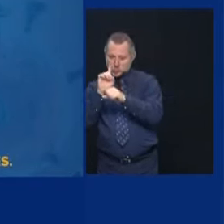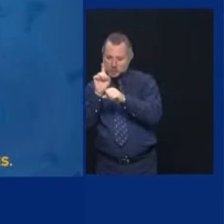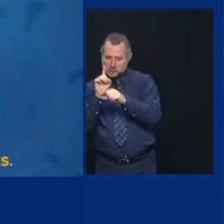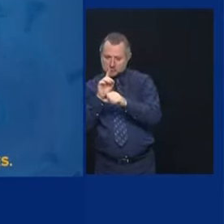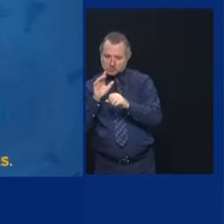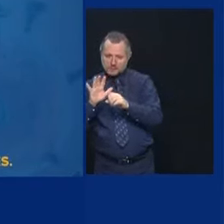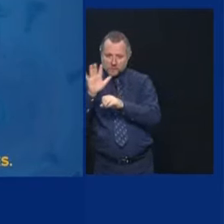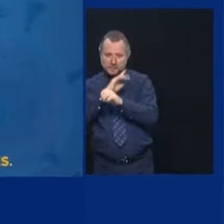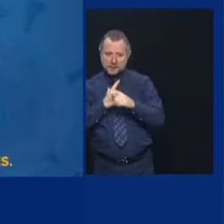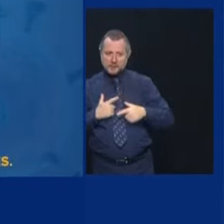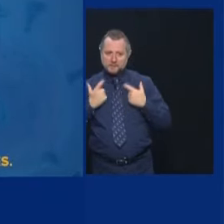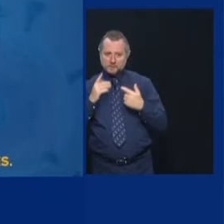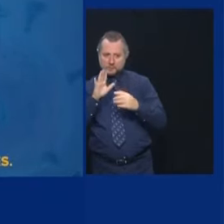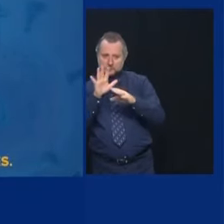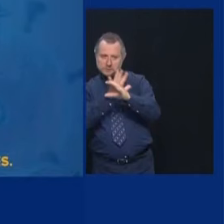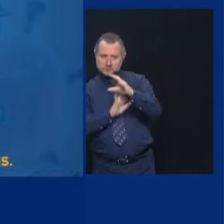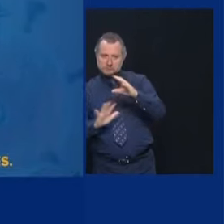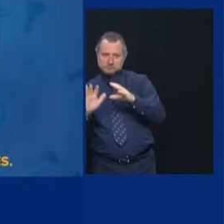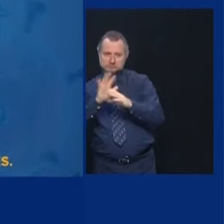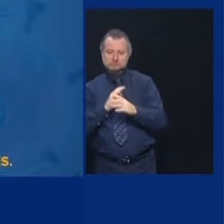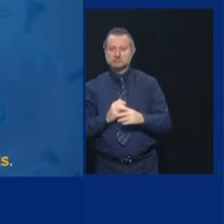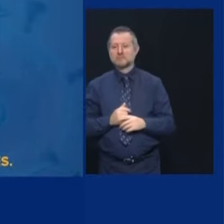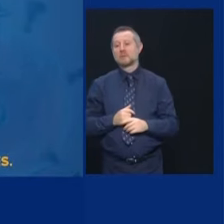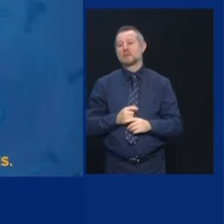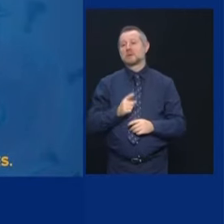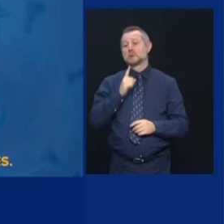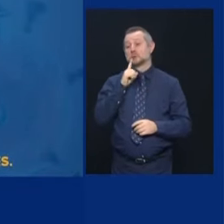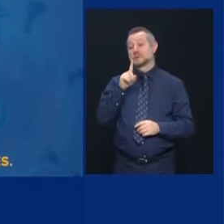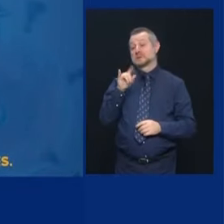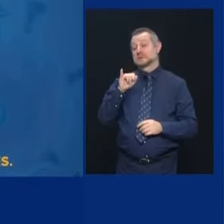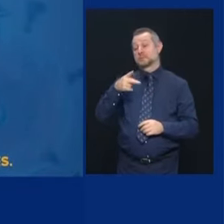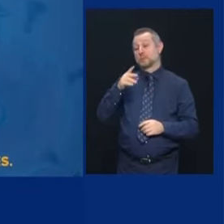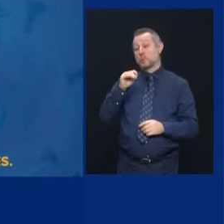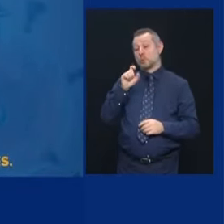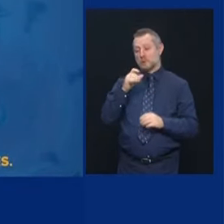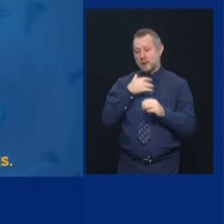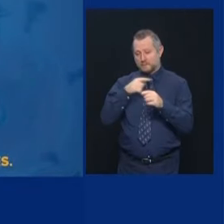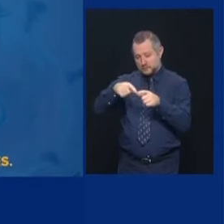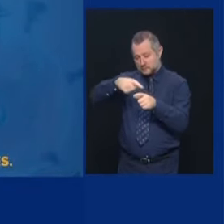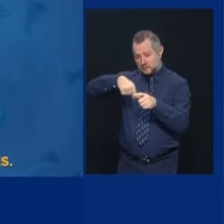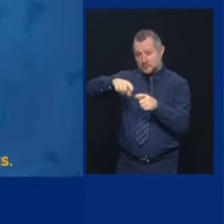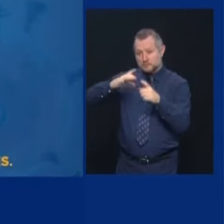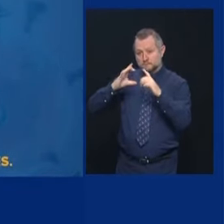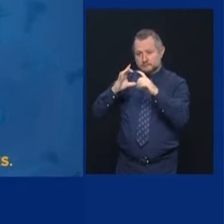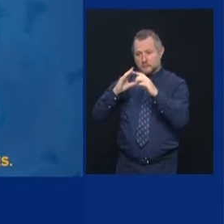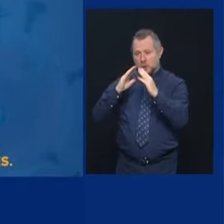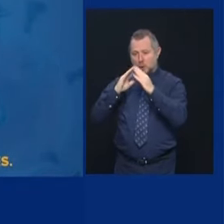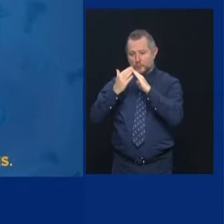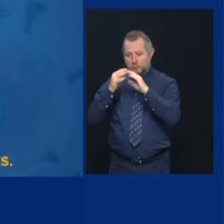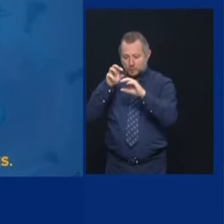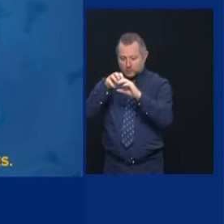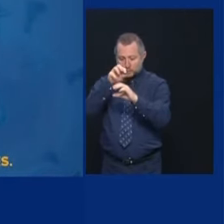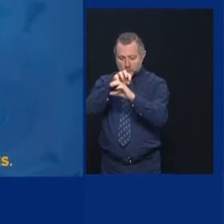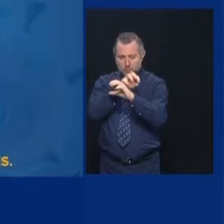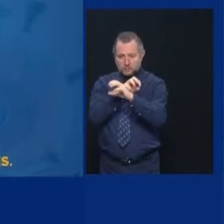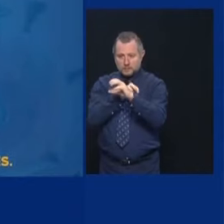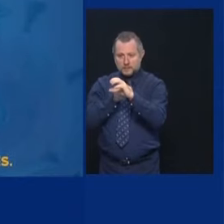some communities that are infected. Zip codes can include communities that have a low infection